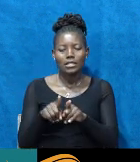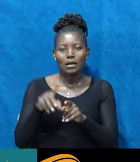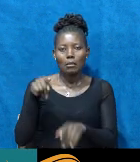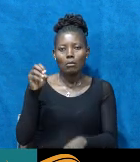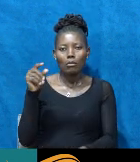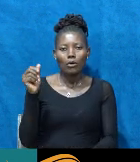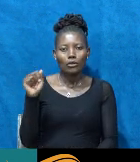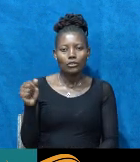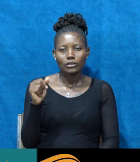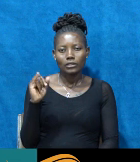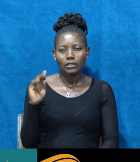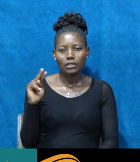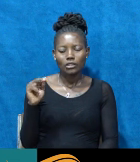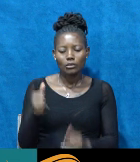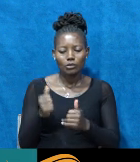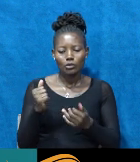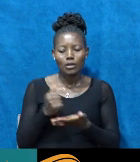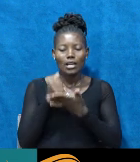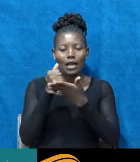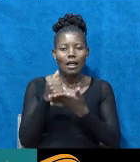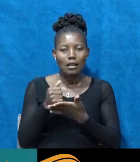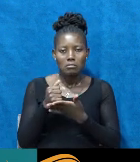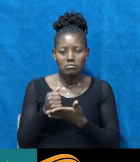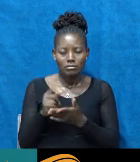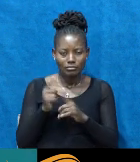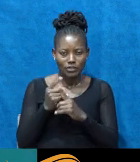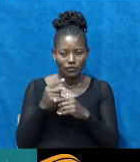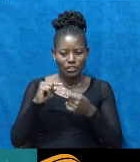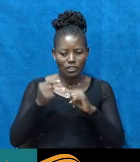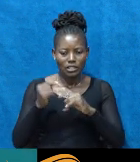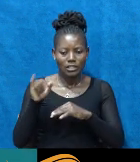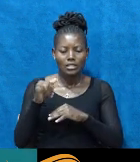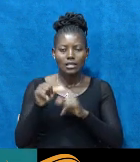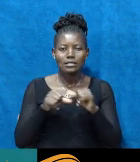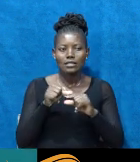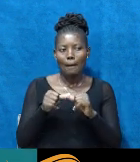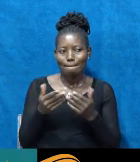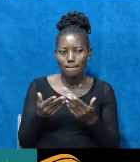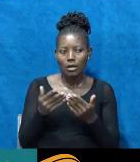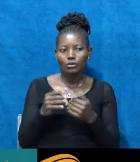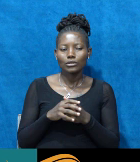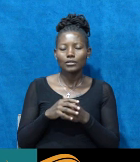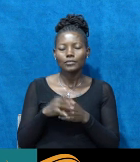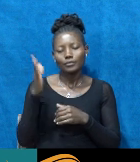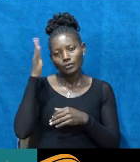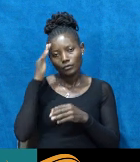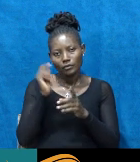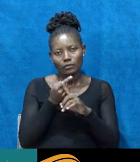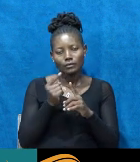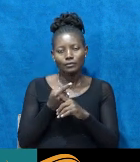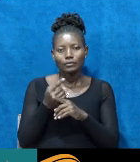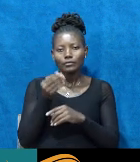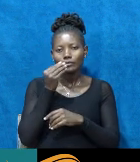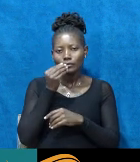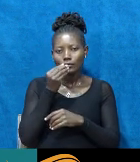bone health. So with different injuries, it's just about tweaking the various nutrients to be able to